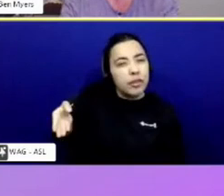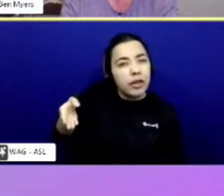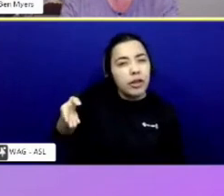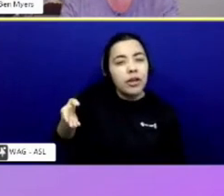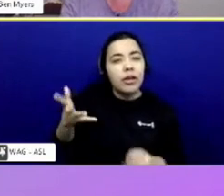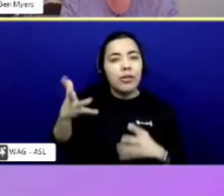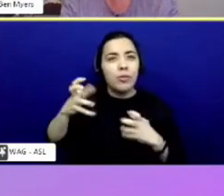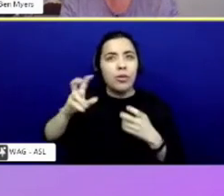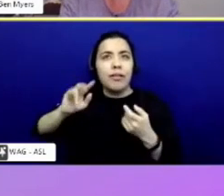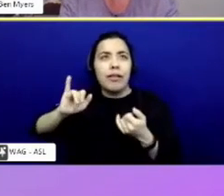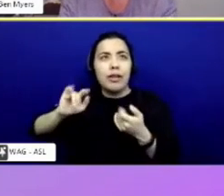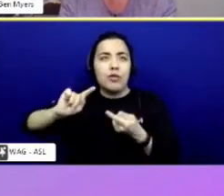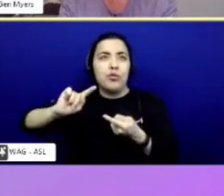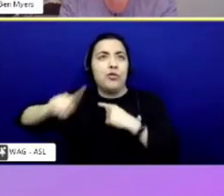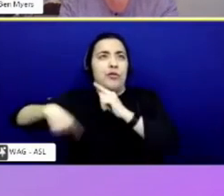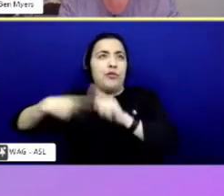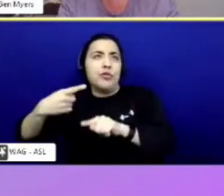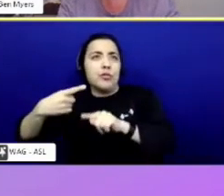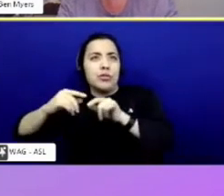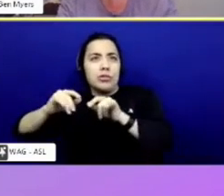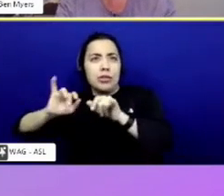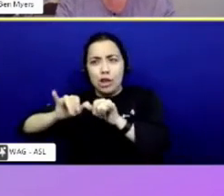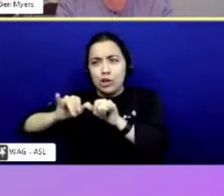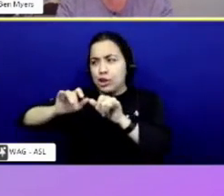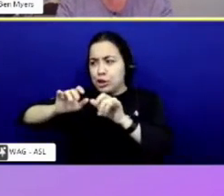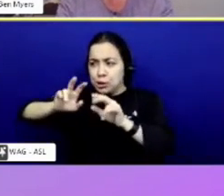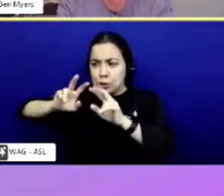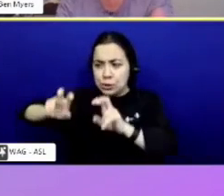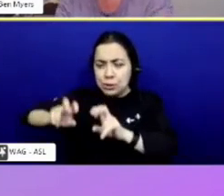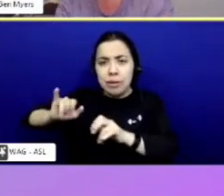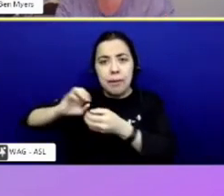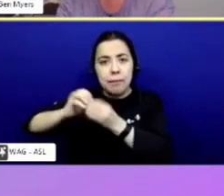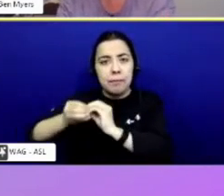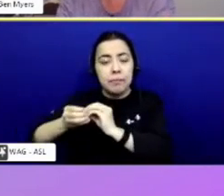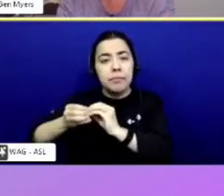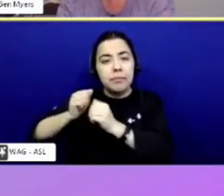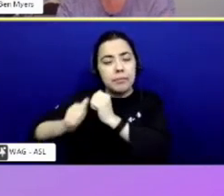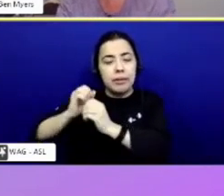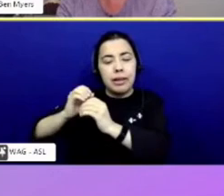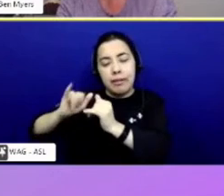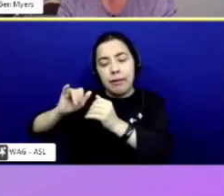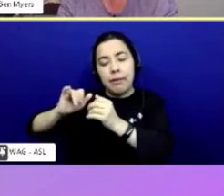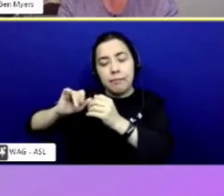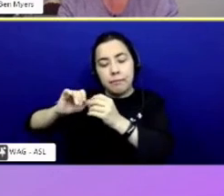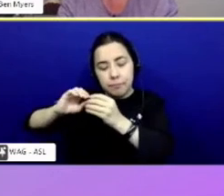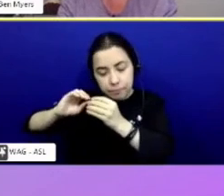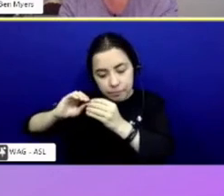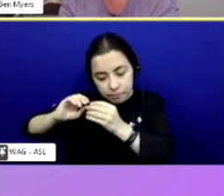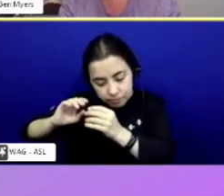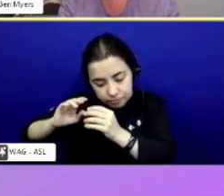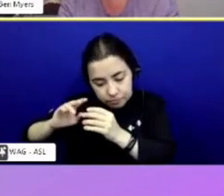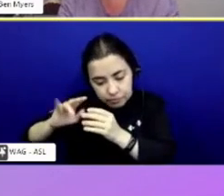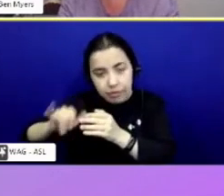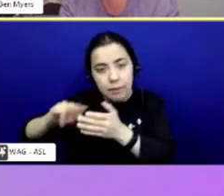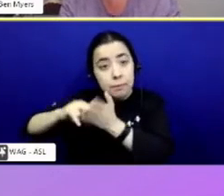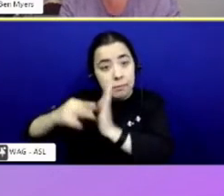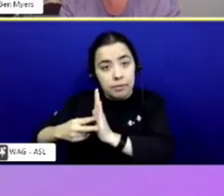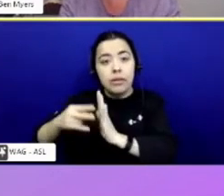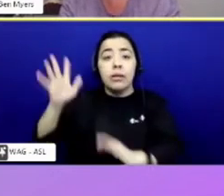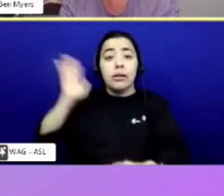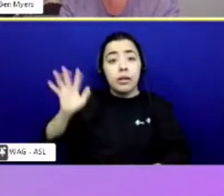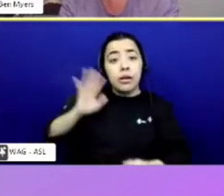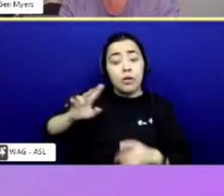engineer meaning. What we learned as an industry is that reverse engineering meaning is educated